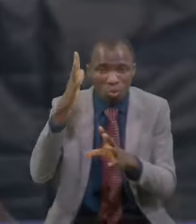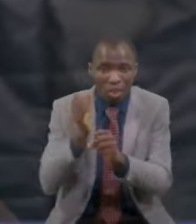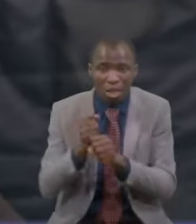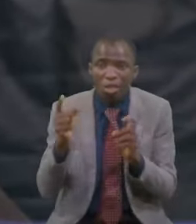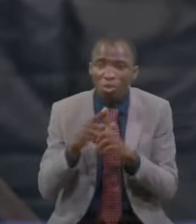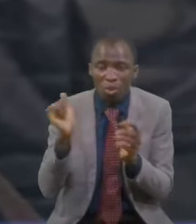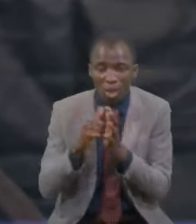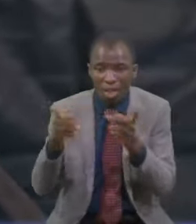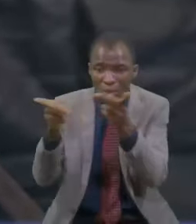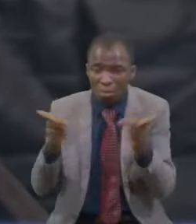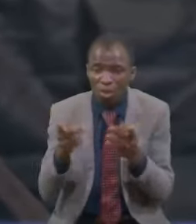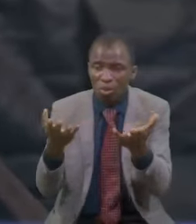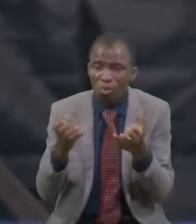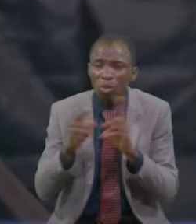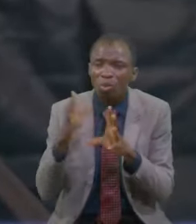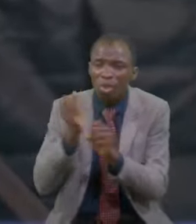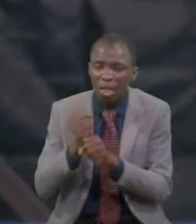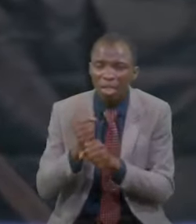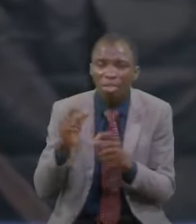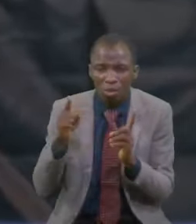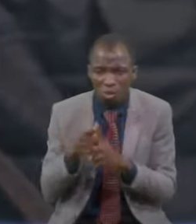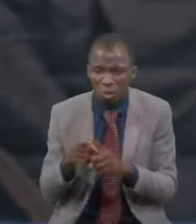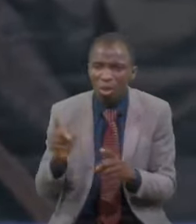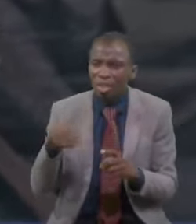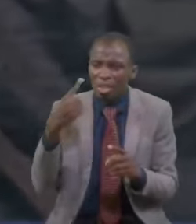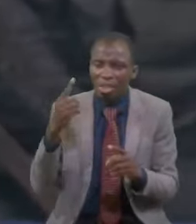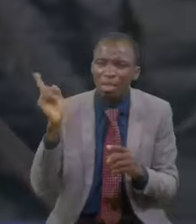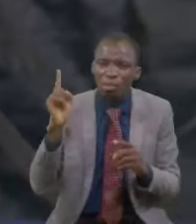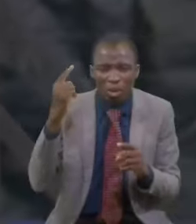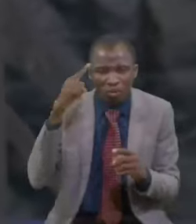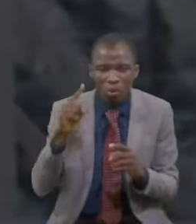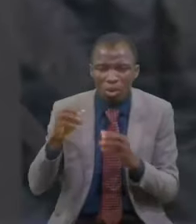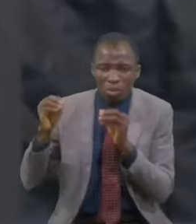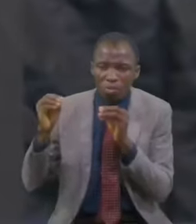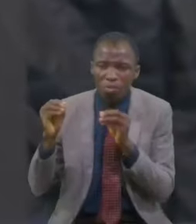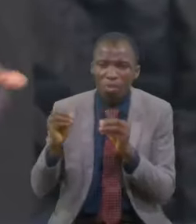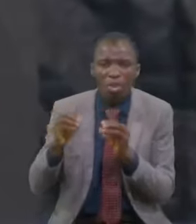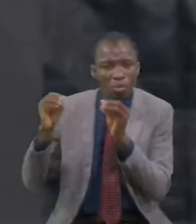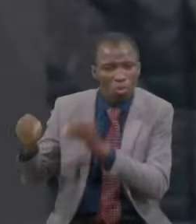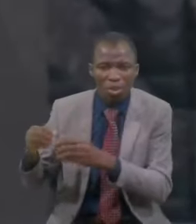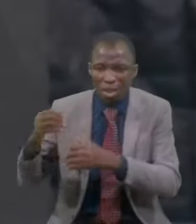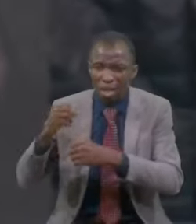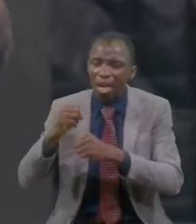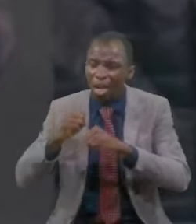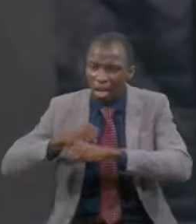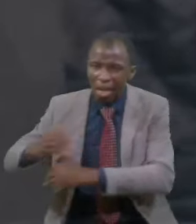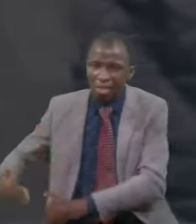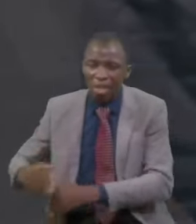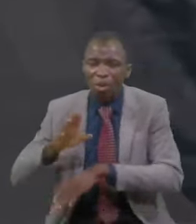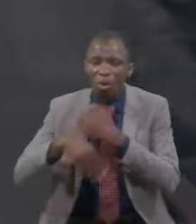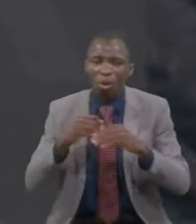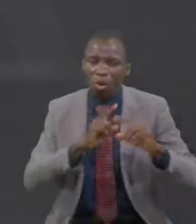saying, wherefore, laying aside all malice, all guile,